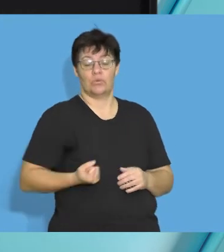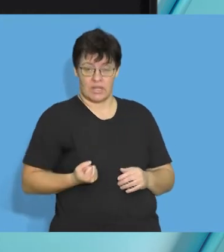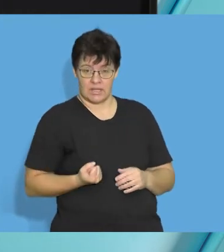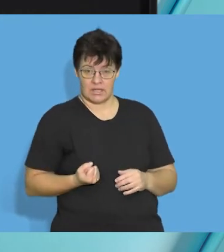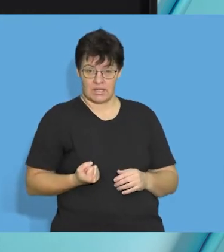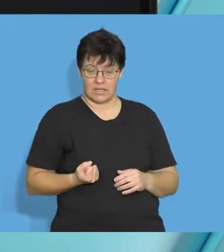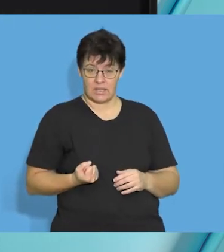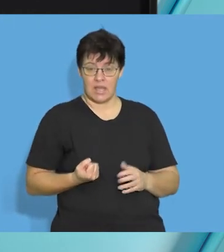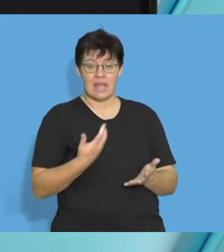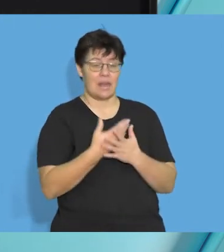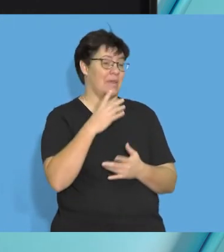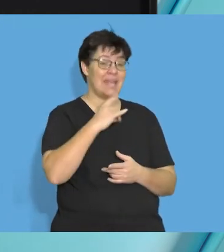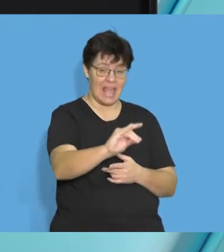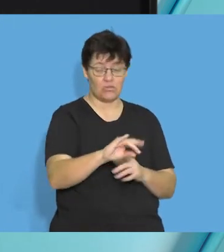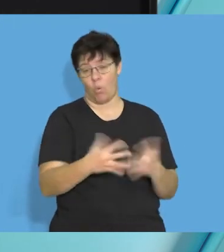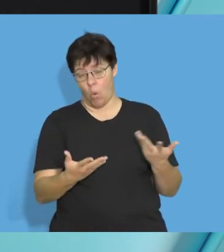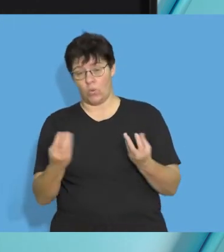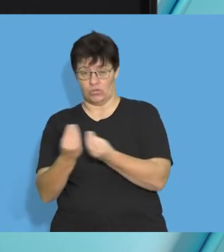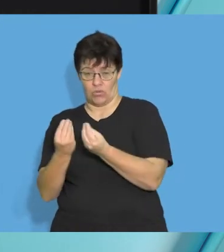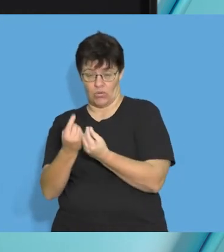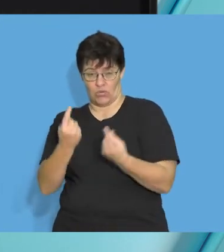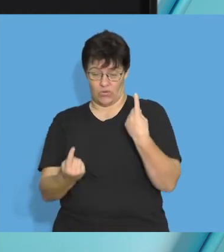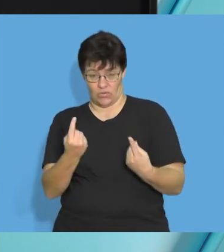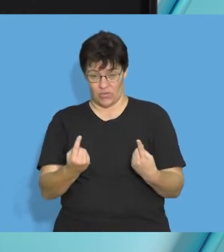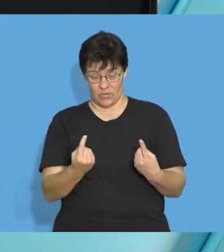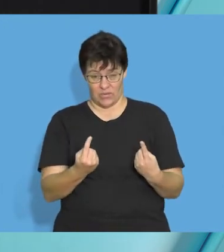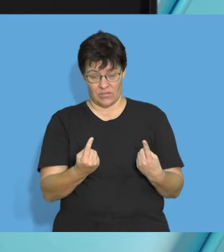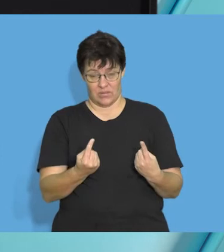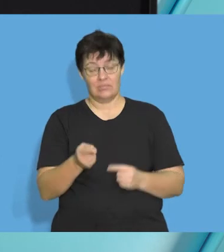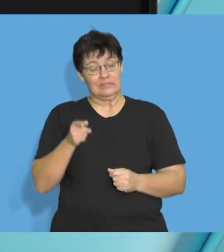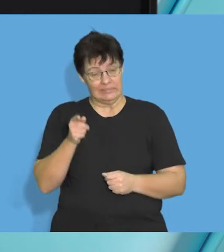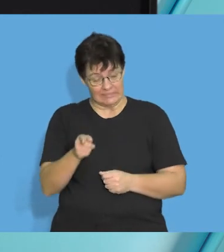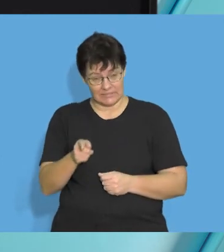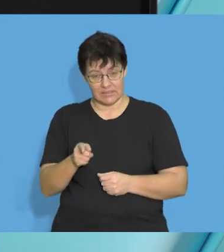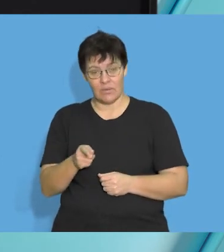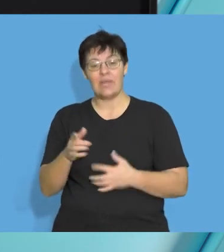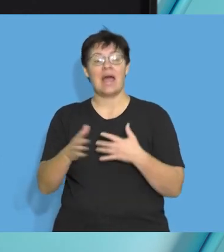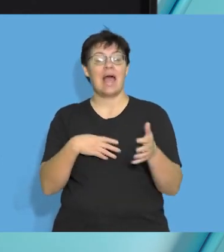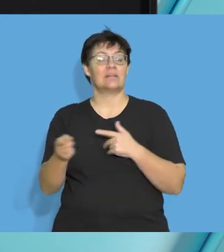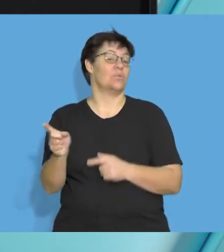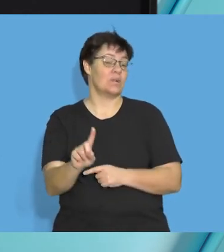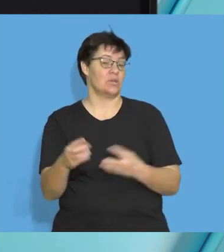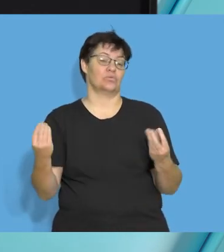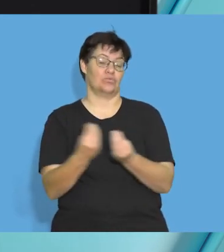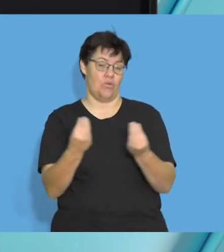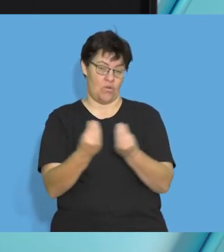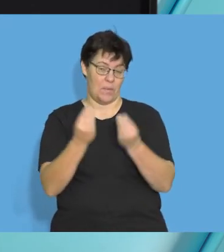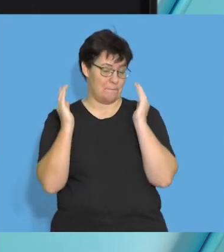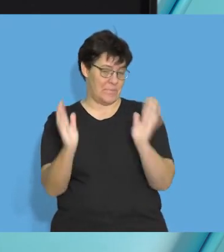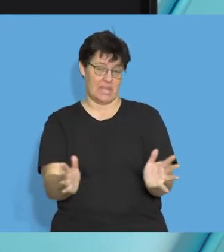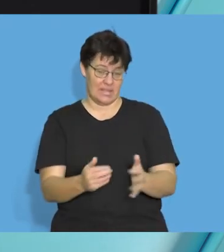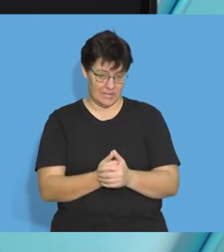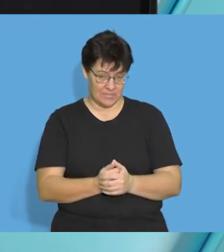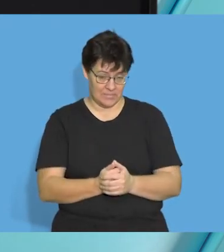drawings could be cash or stock. But be careful. In this case here, we're only dealing with stock as a drawings